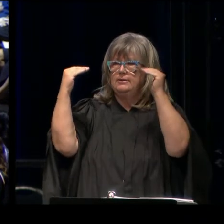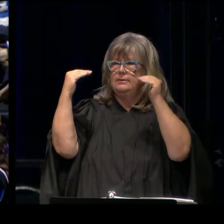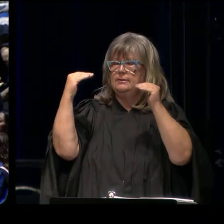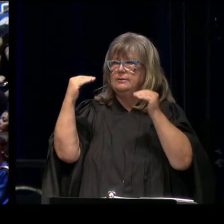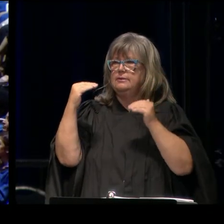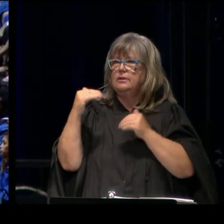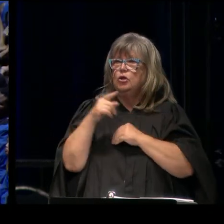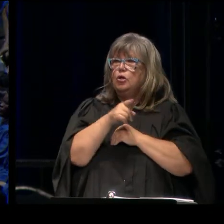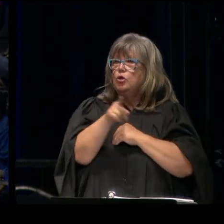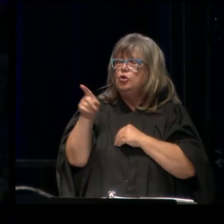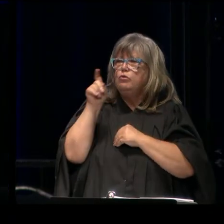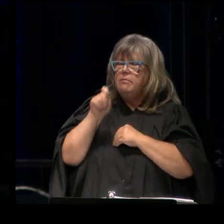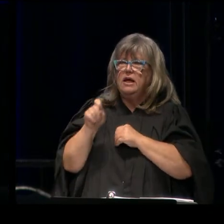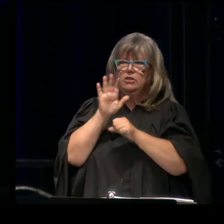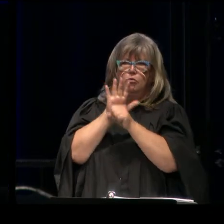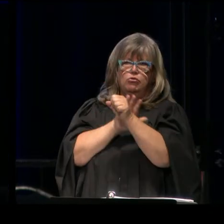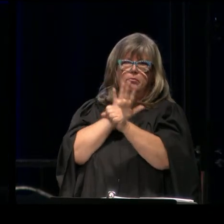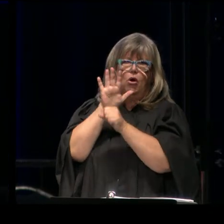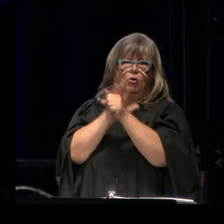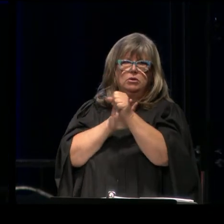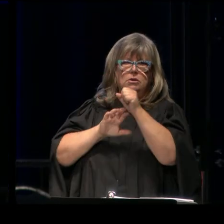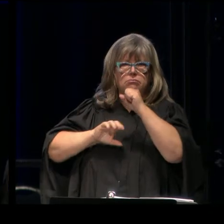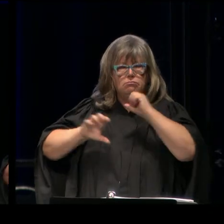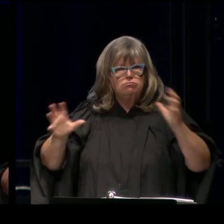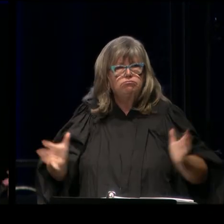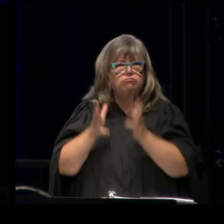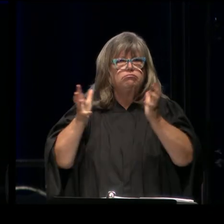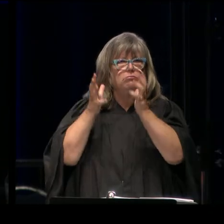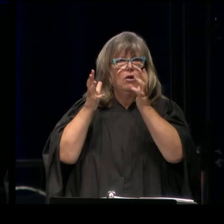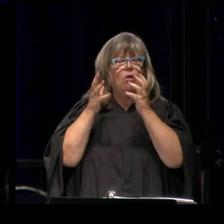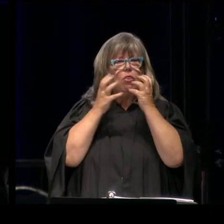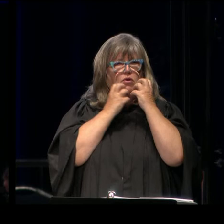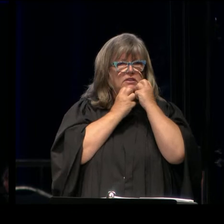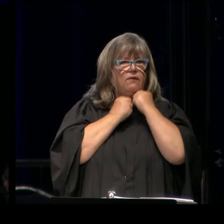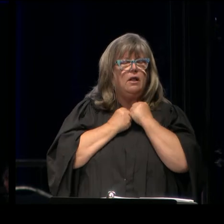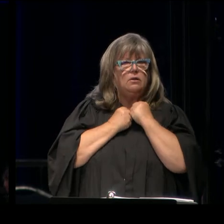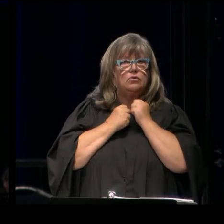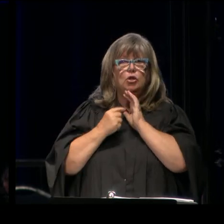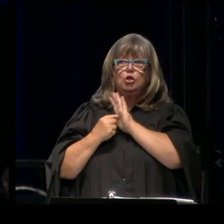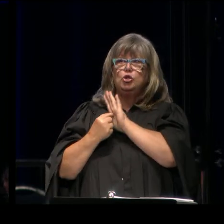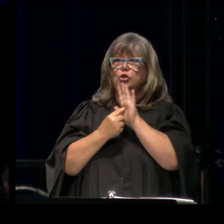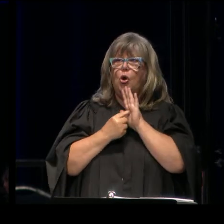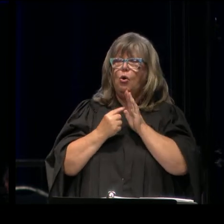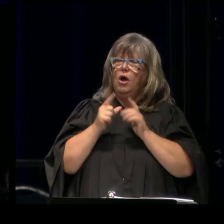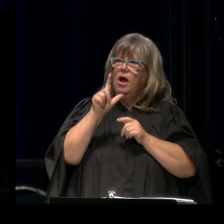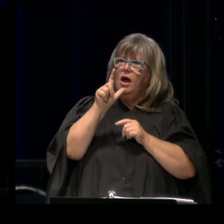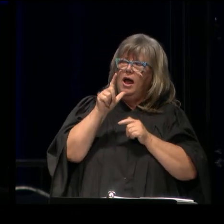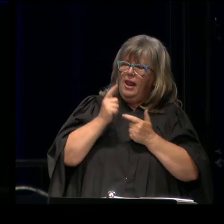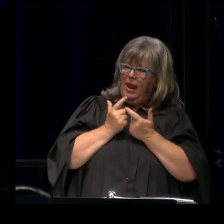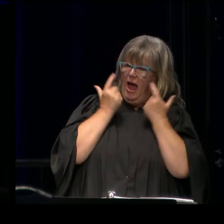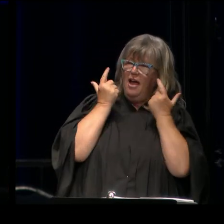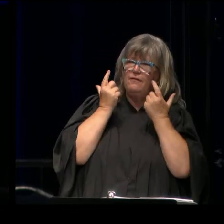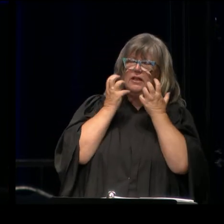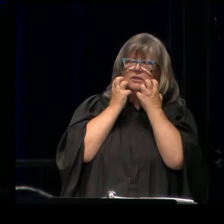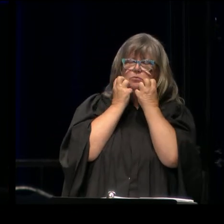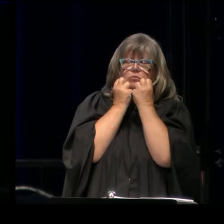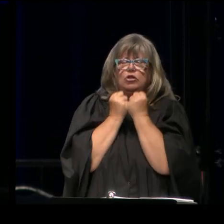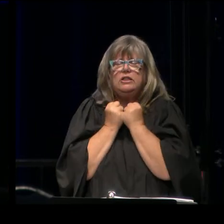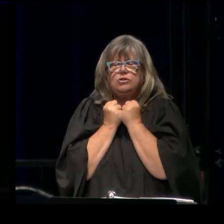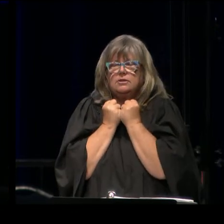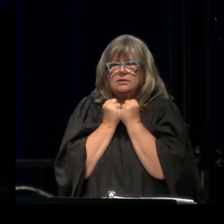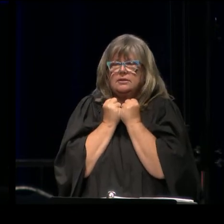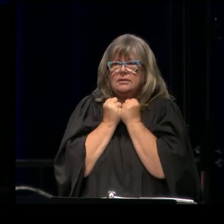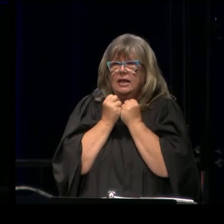And you must promote these values. We must show that life is precious and that no one